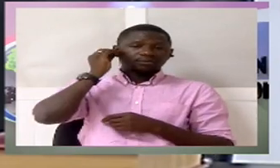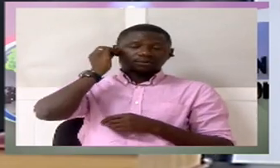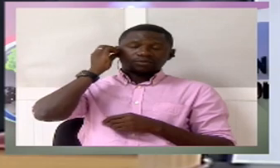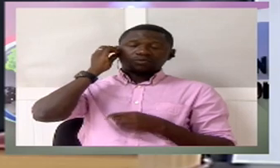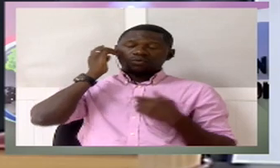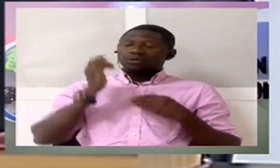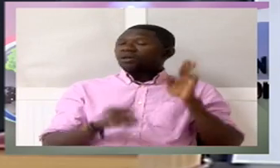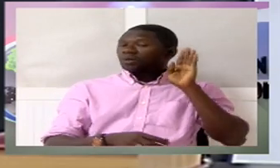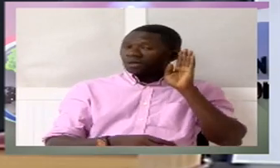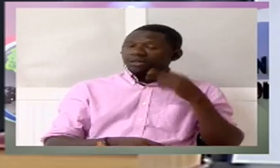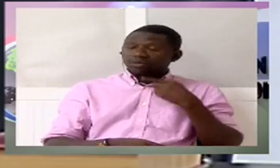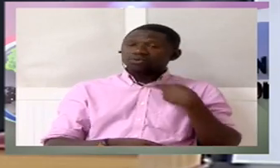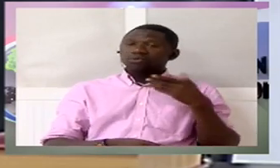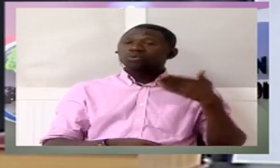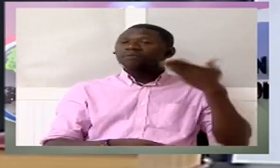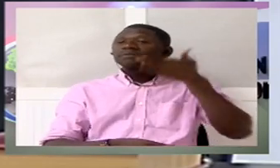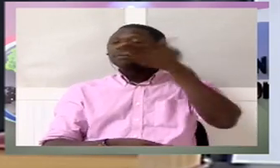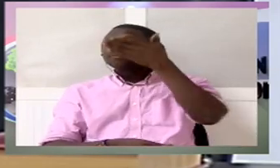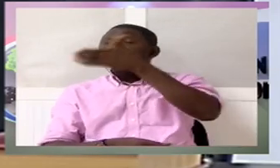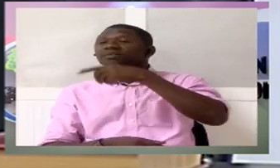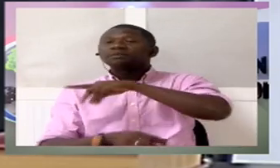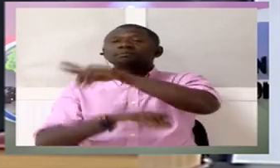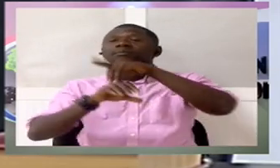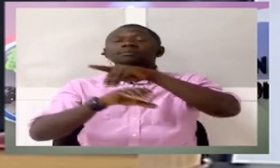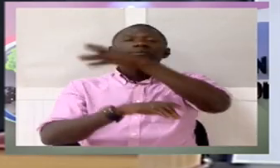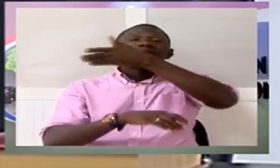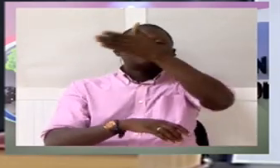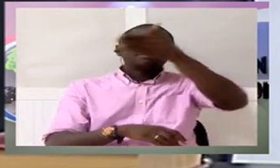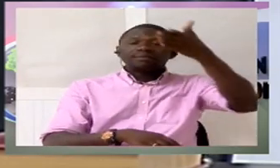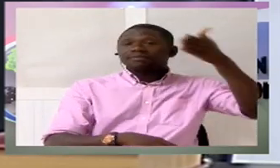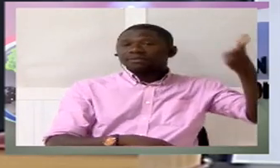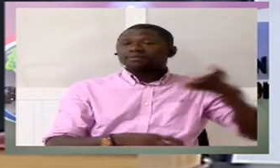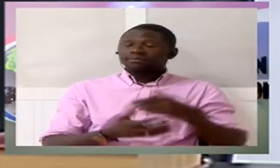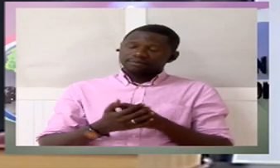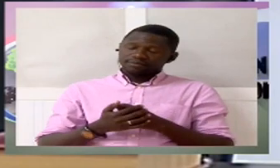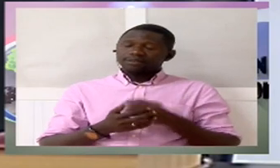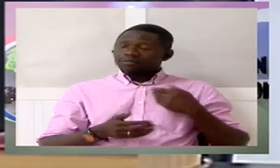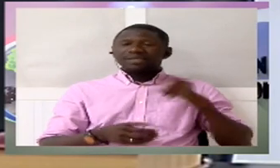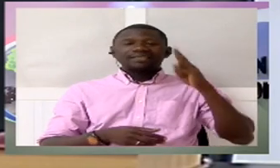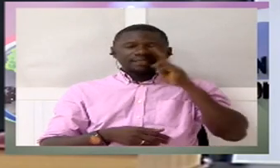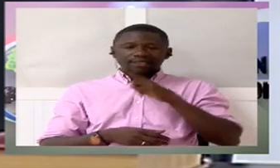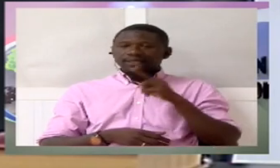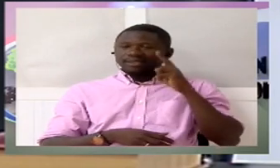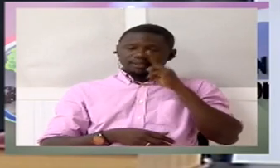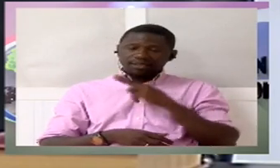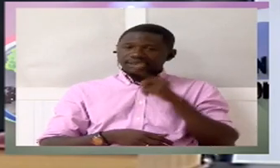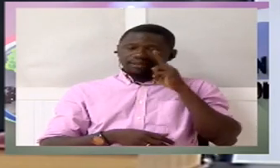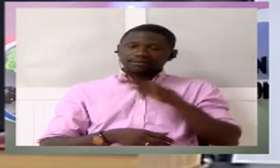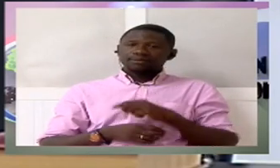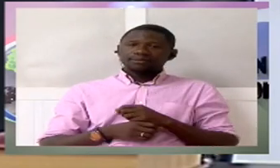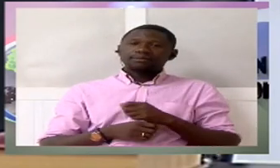store. We heard that it was going on a farmer store. Nga try. I tried. La nata